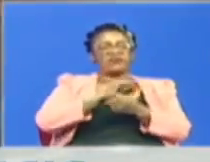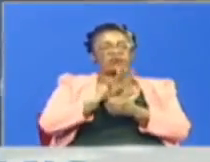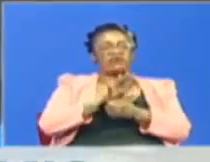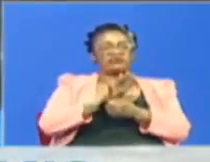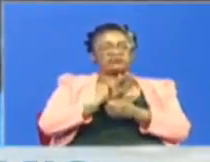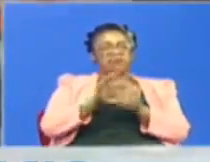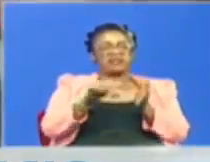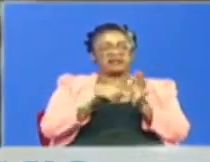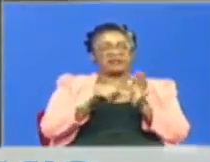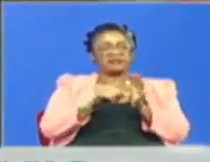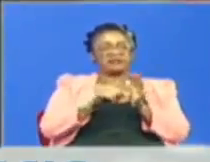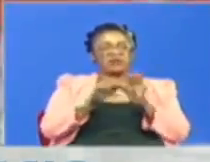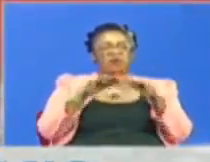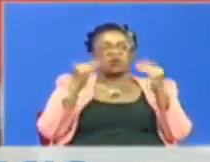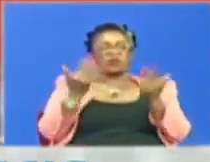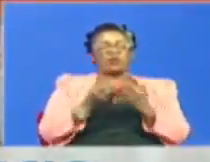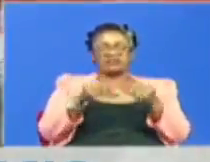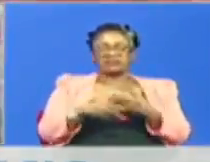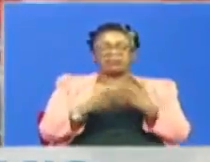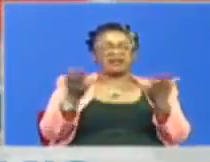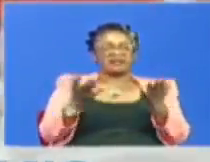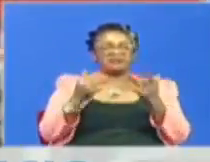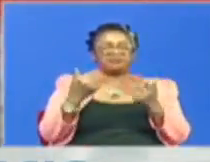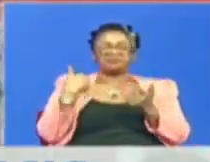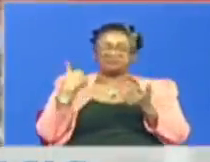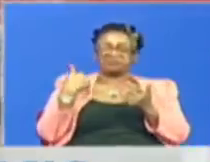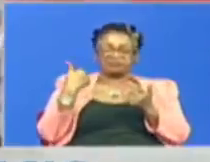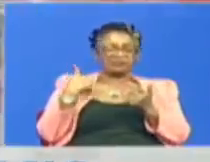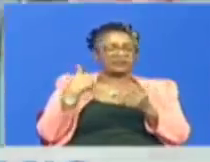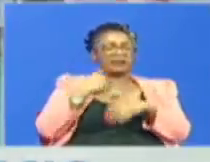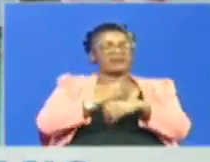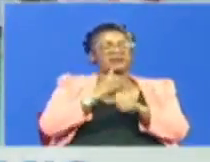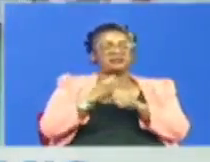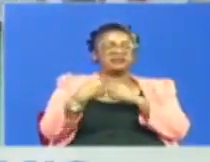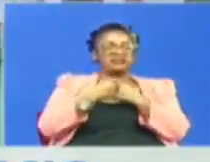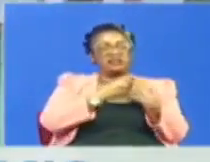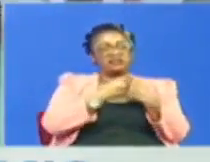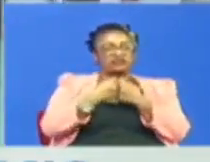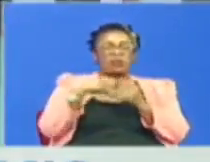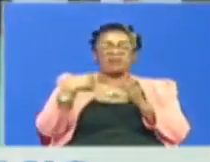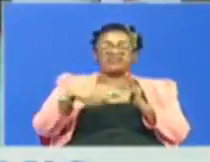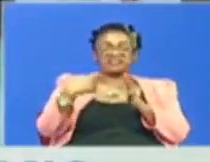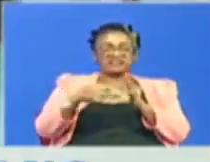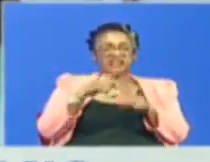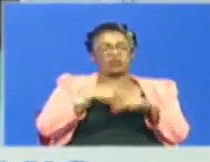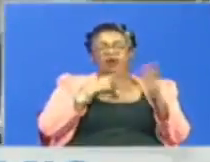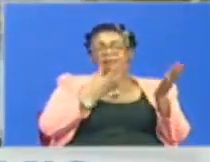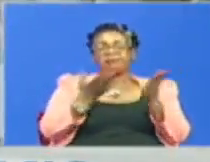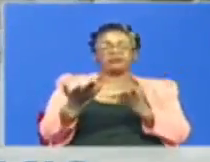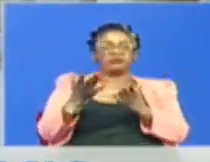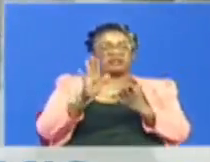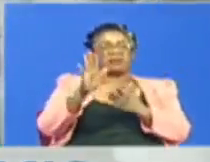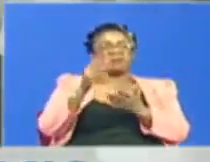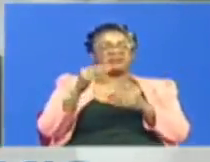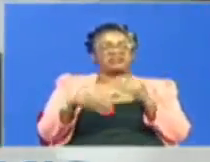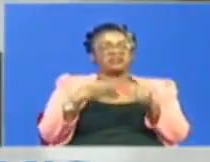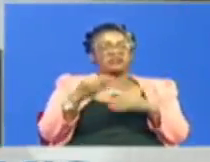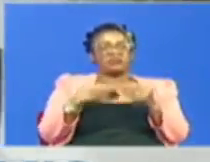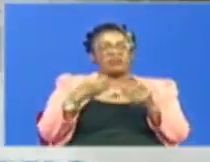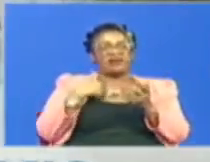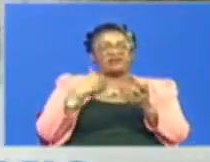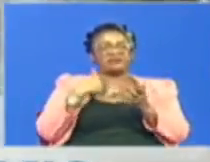pandemic. Global supply chains have been disrupted, posing challenges to manufacturers who import their raw materials. Amidst the